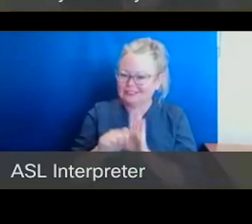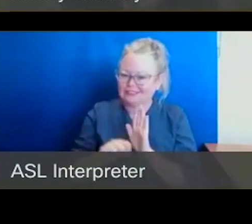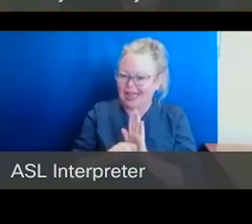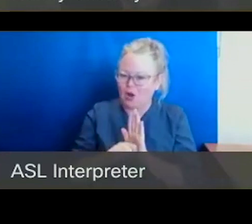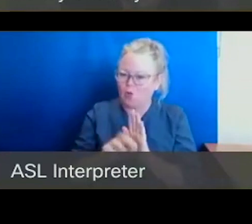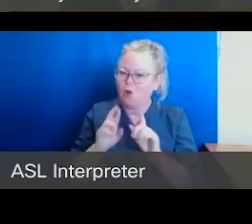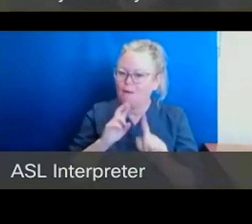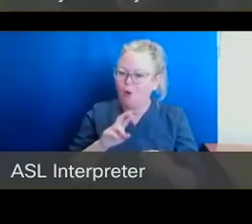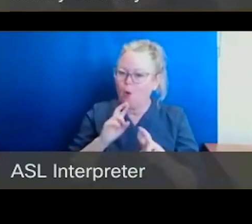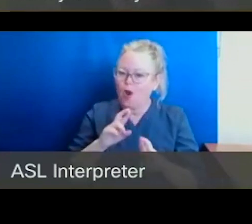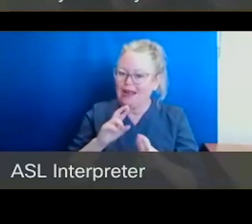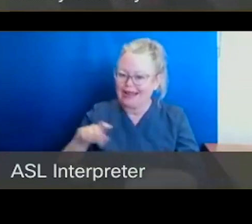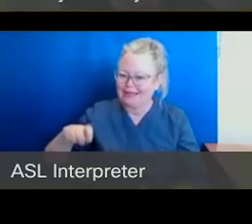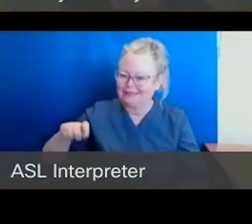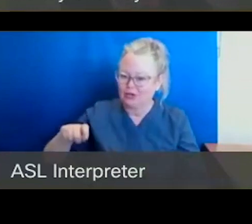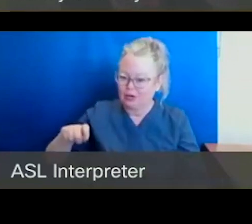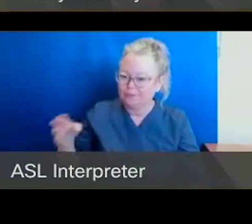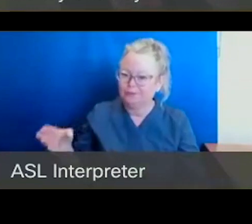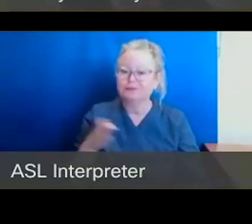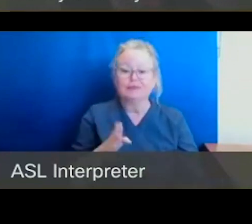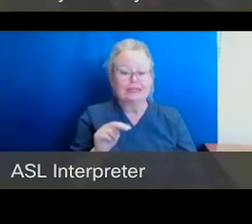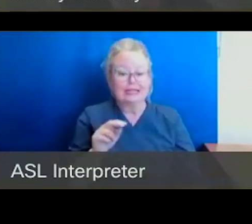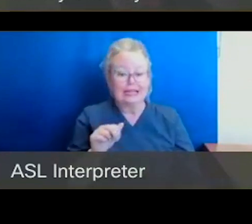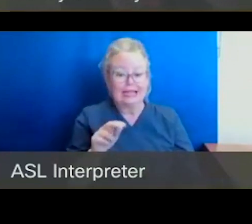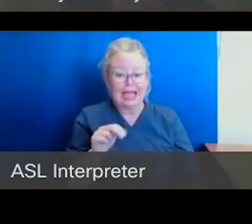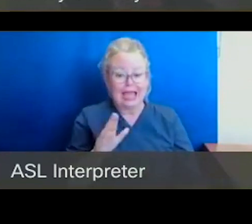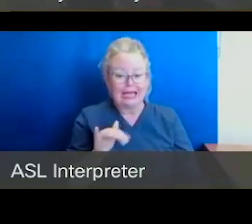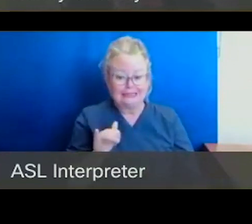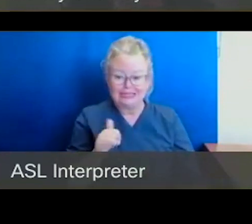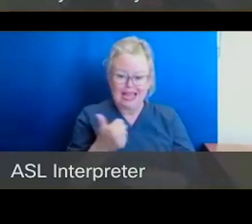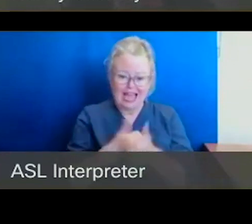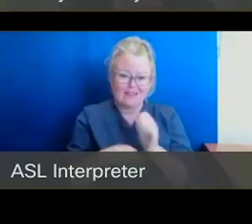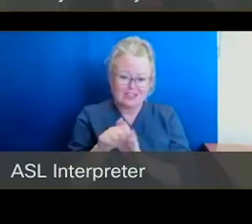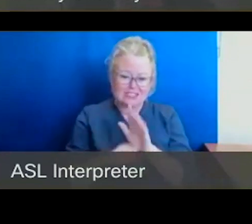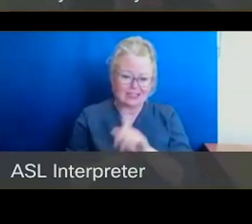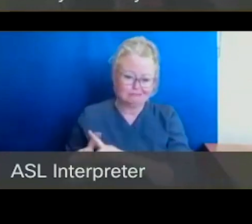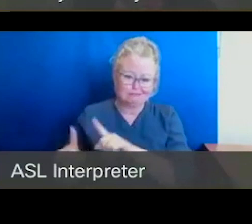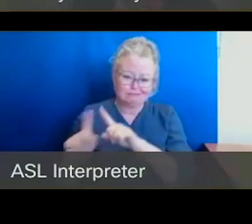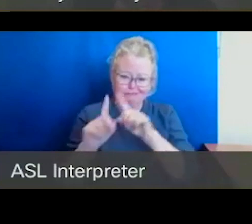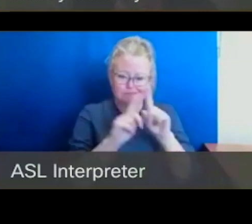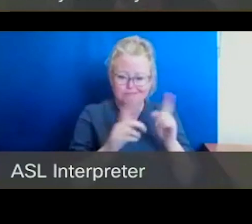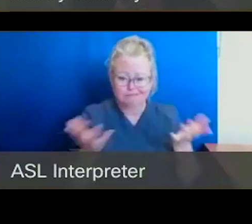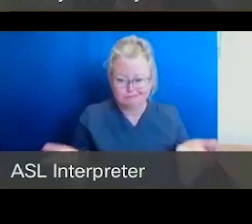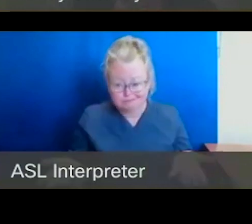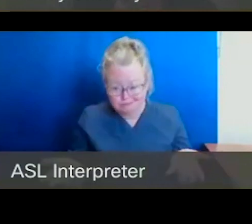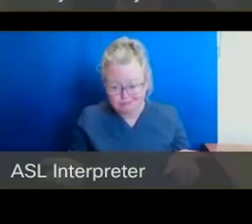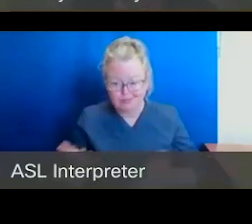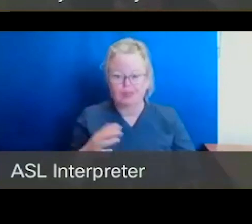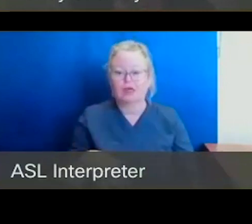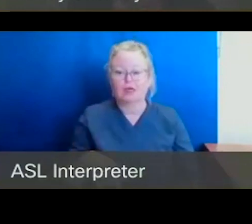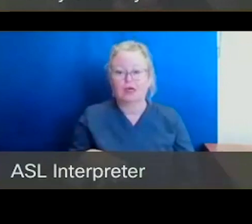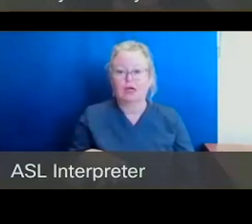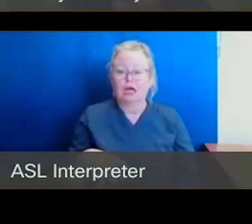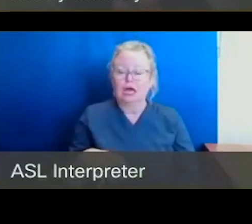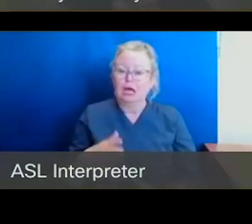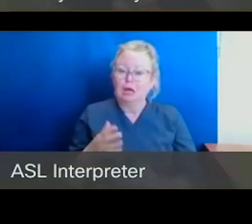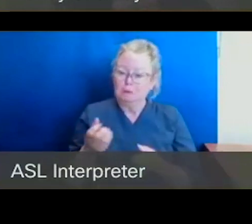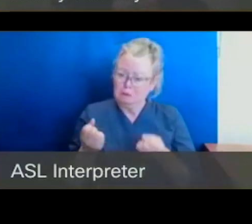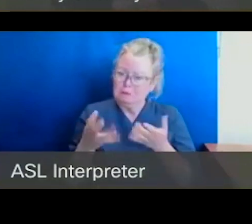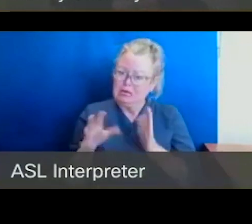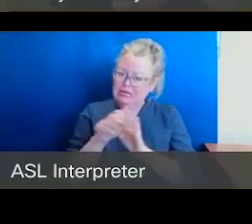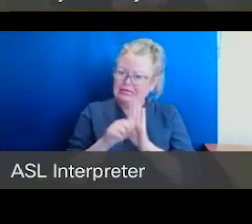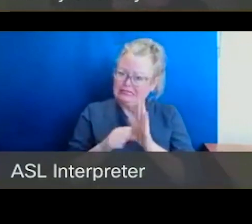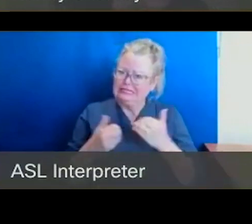Well, I think that would be up to the state. I do think a lot of states have